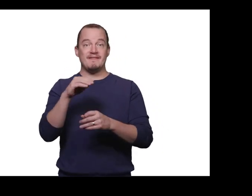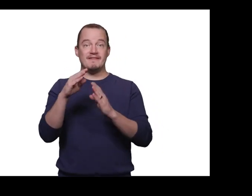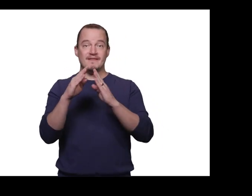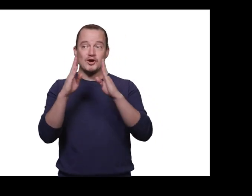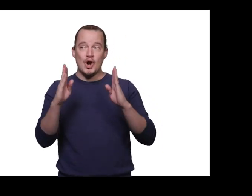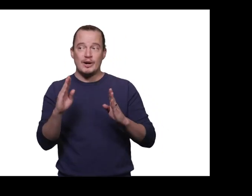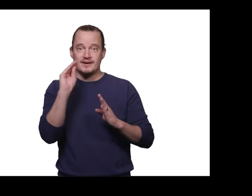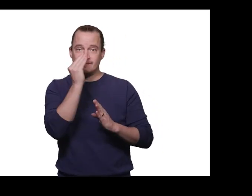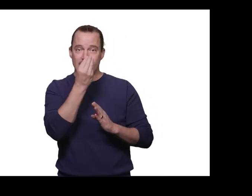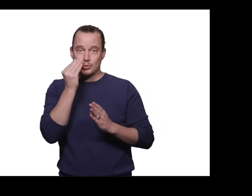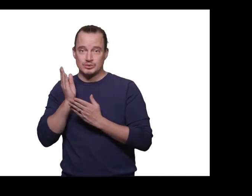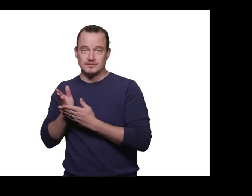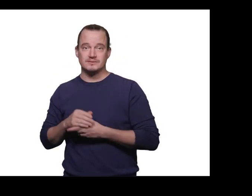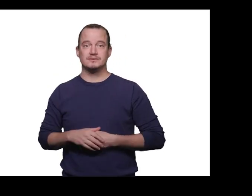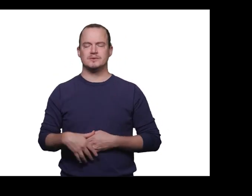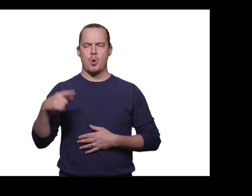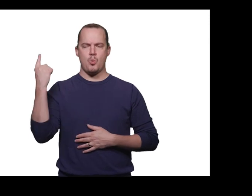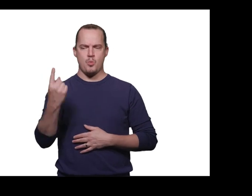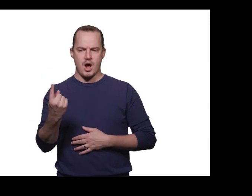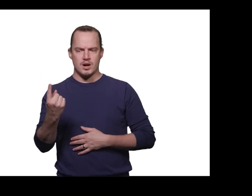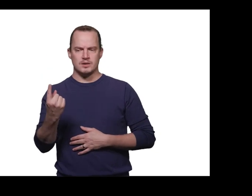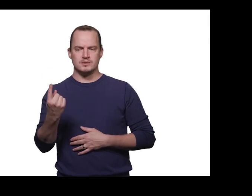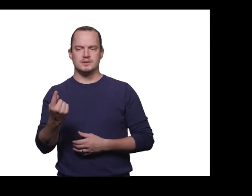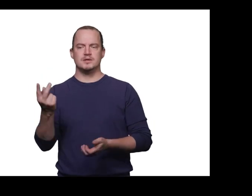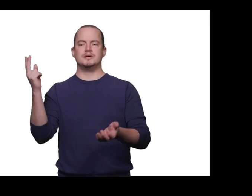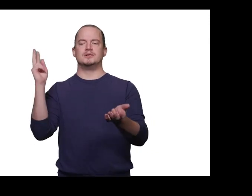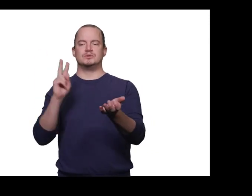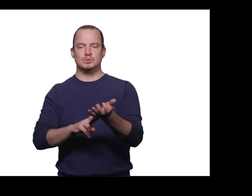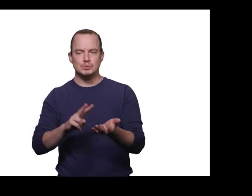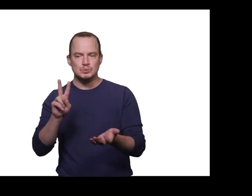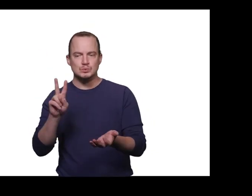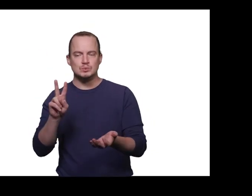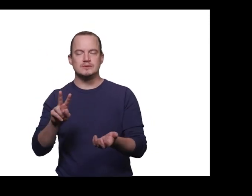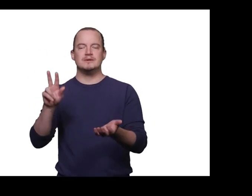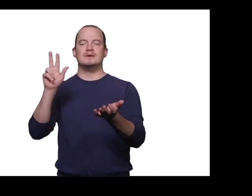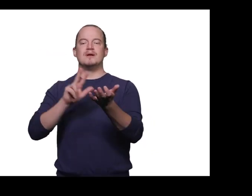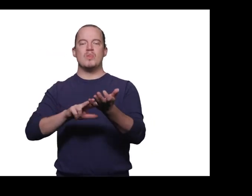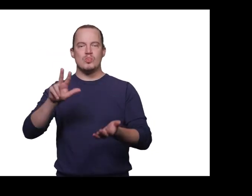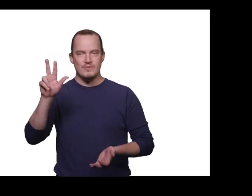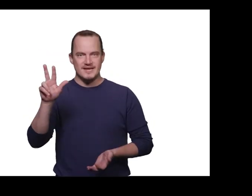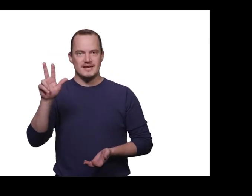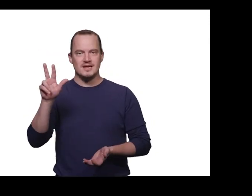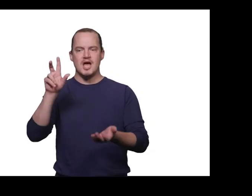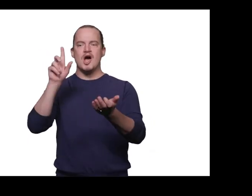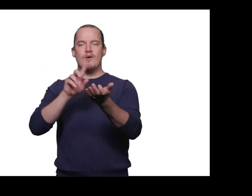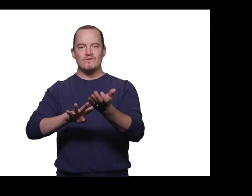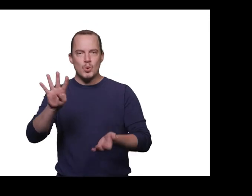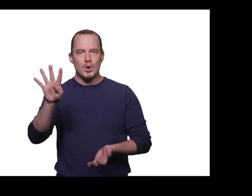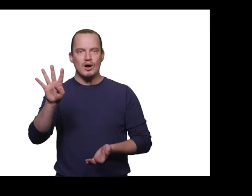carrots in the garden. 1, 2,